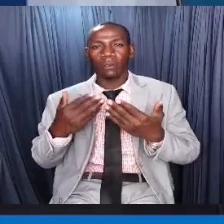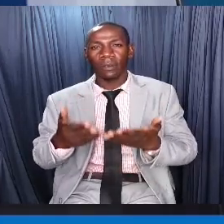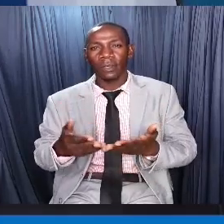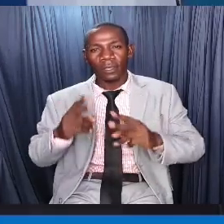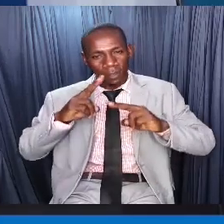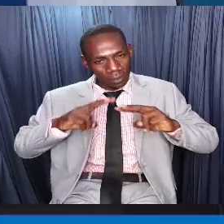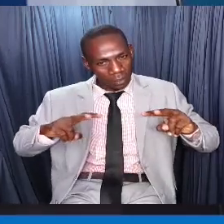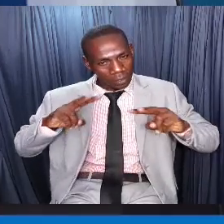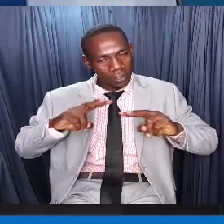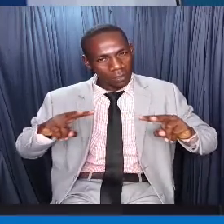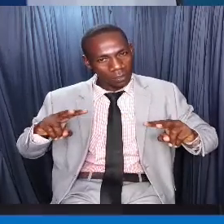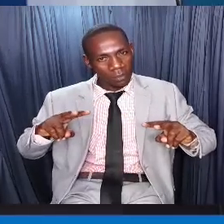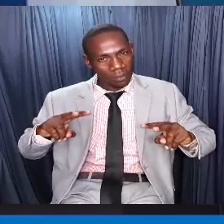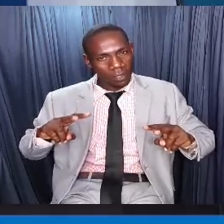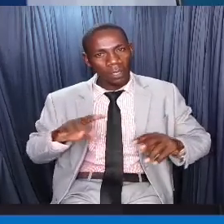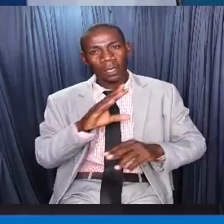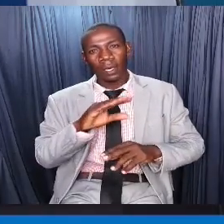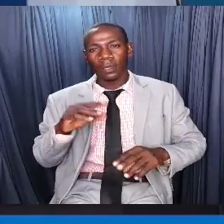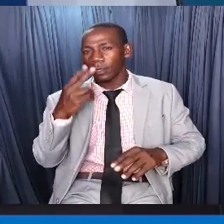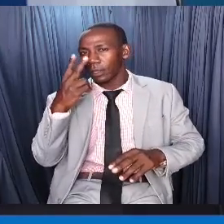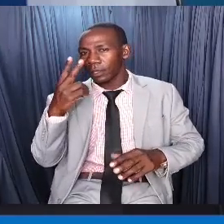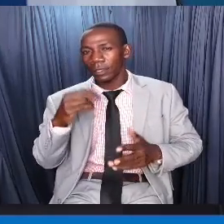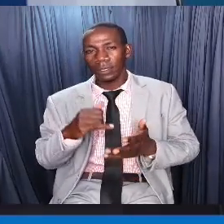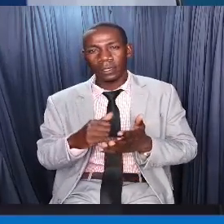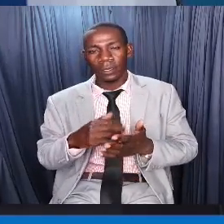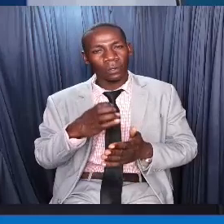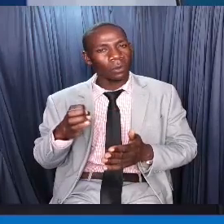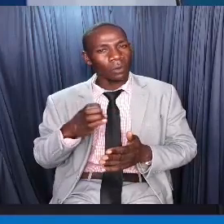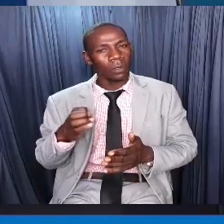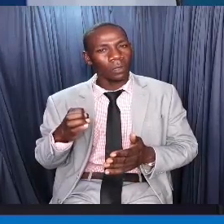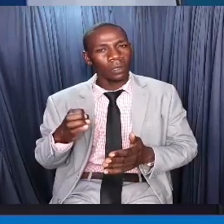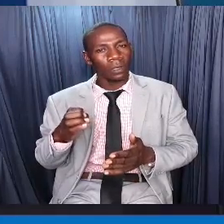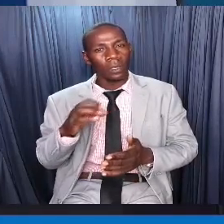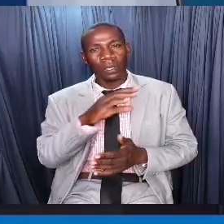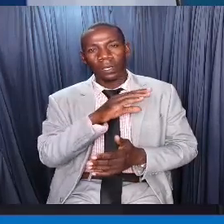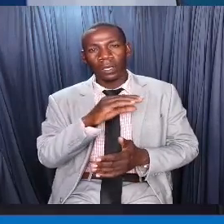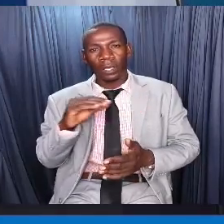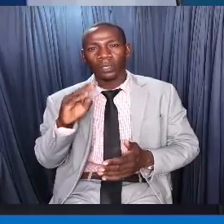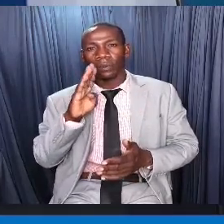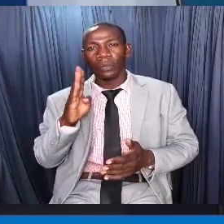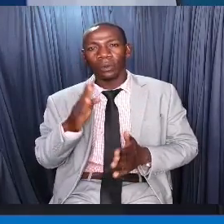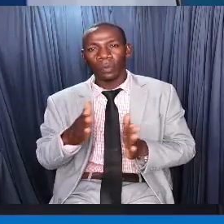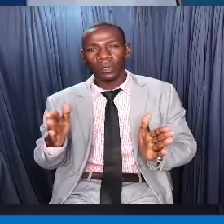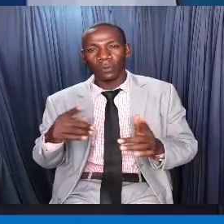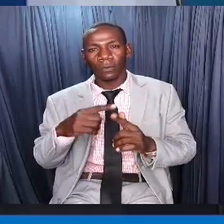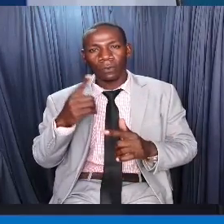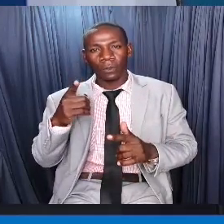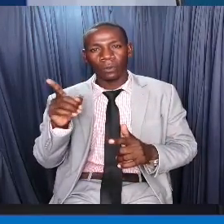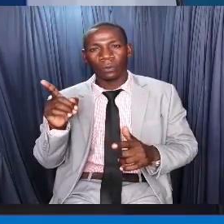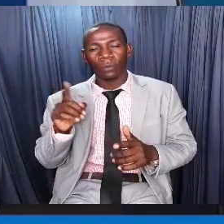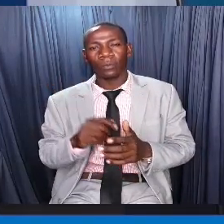given. Tafuteni. Seek. Nanyi mtaona. And you shall find. Bisheni. Knock. Nanyi mtafunguliwa. And it shall be open for